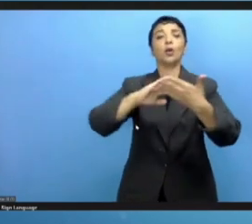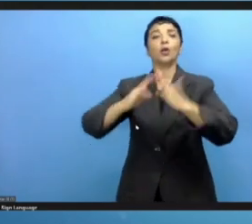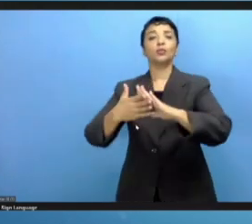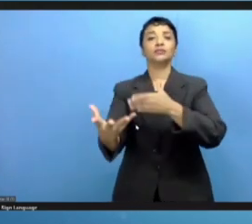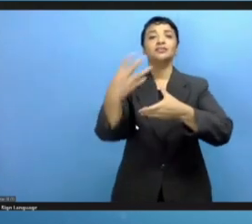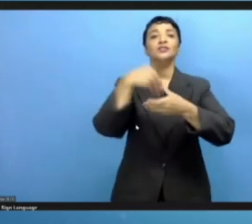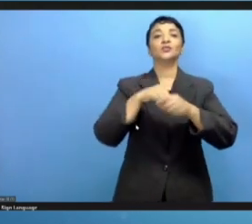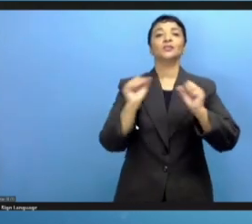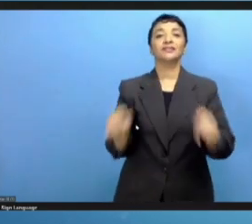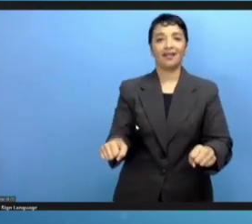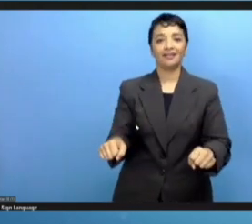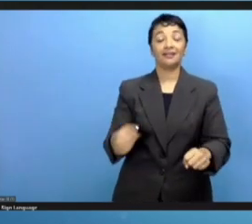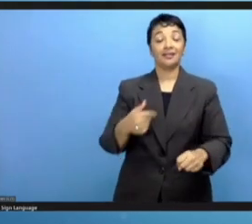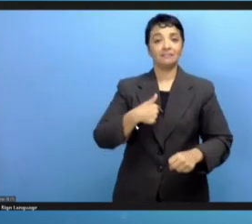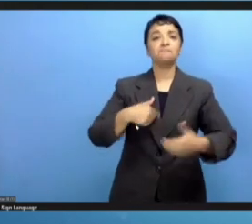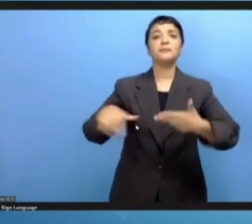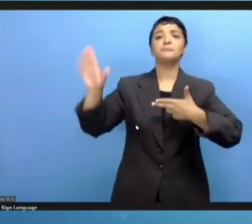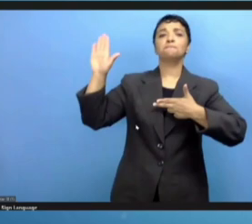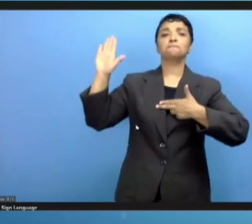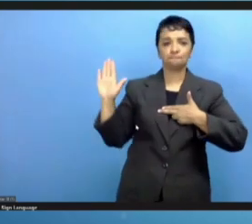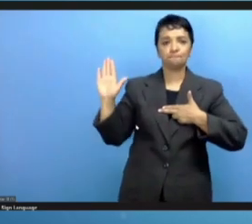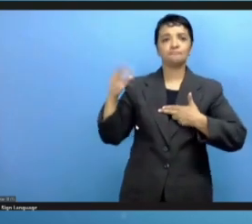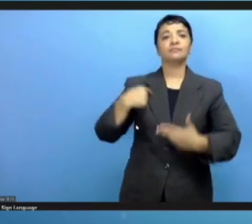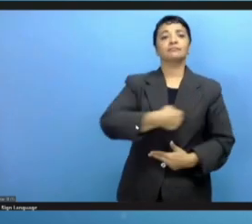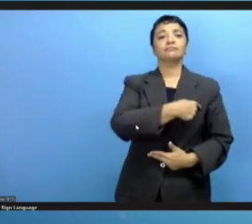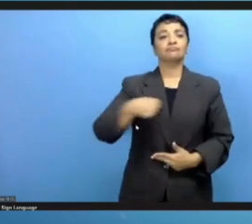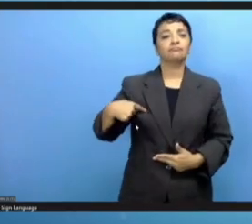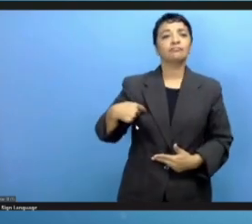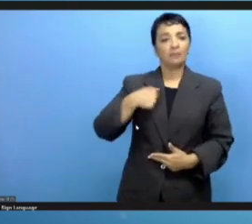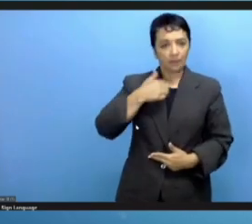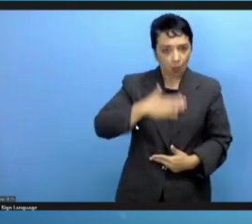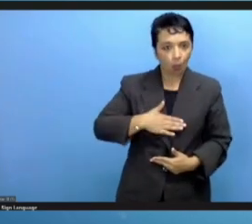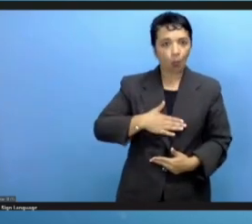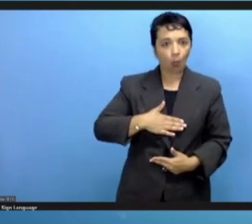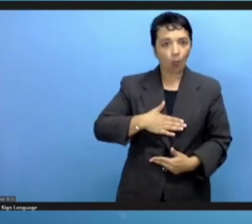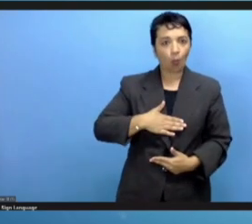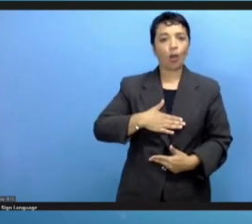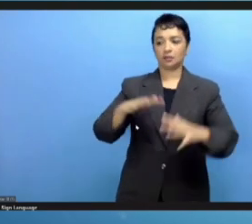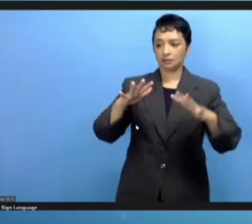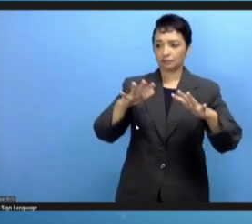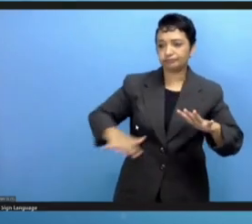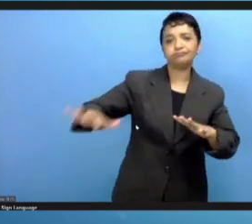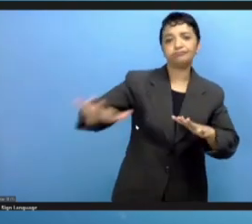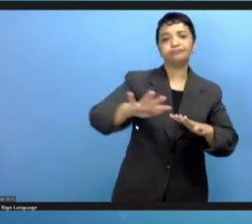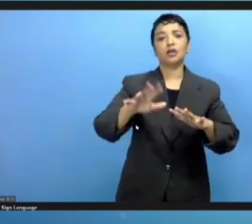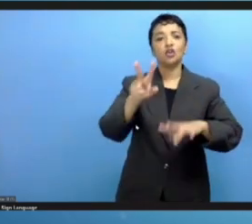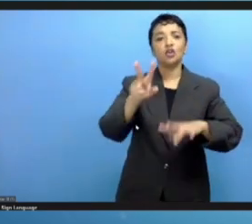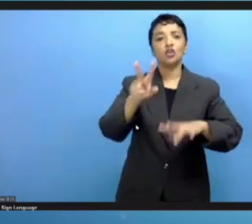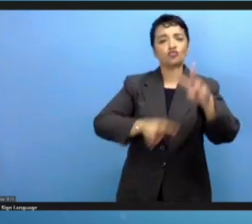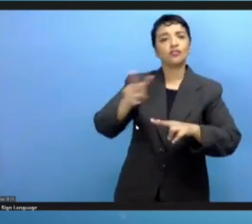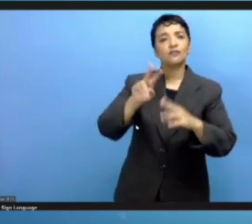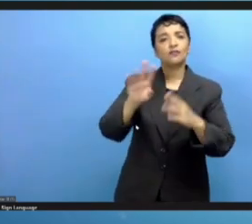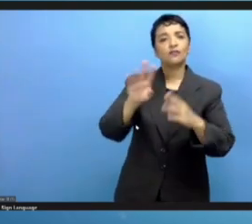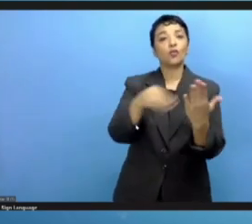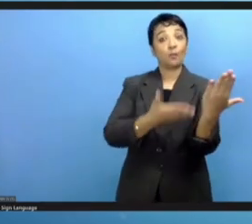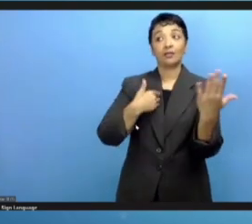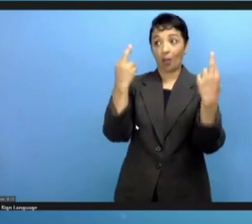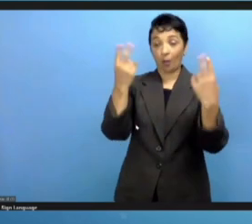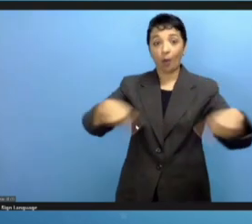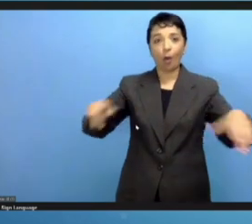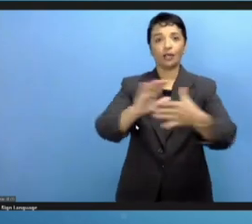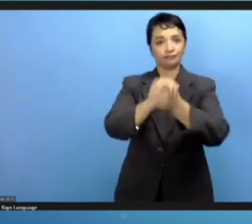commit to review the deliberation of this forum and wish you all a successful 17th edition